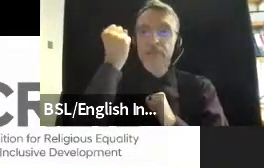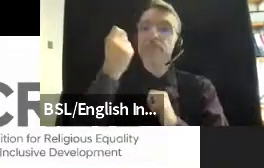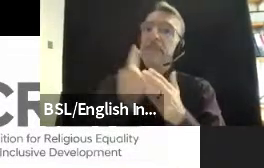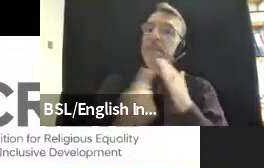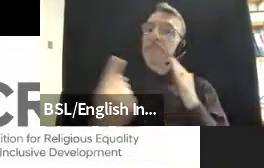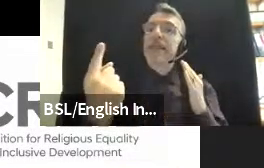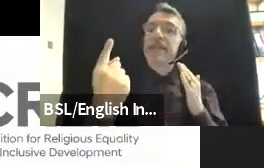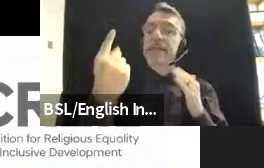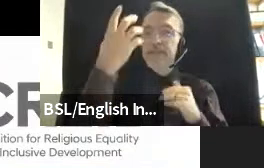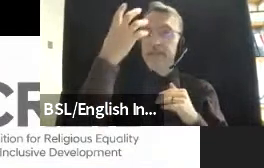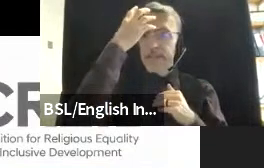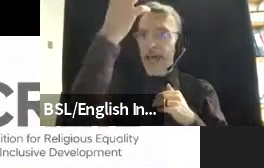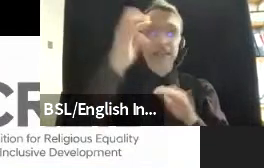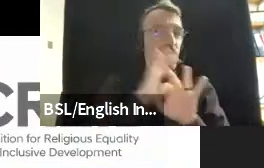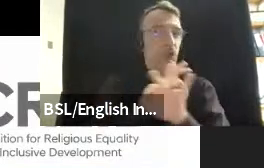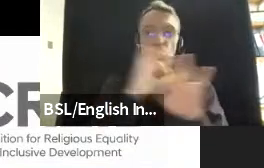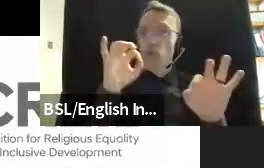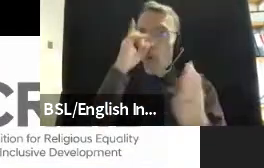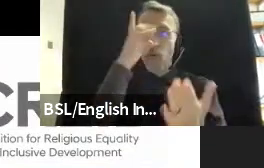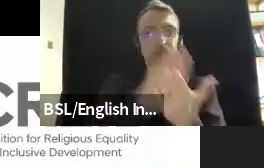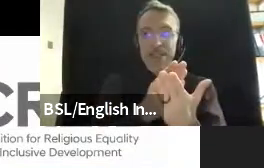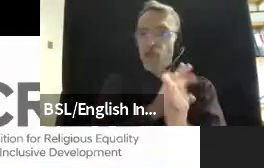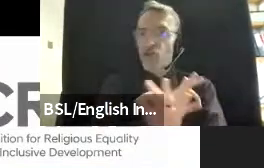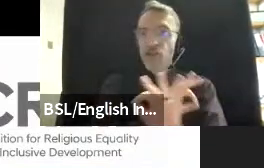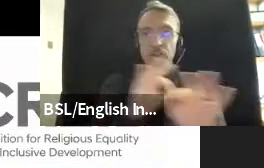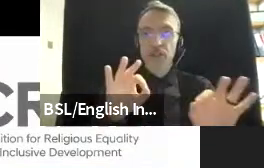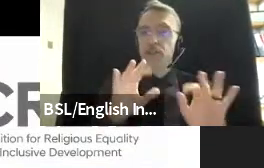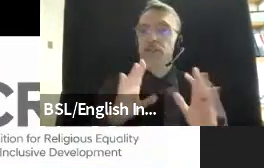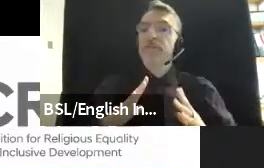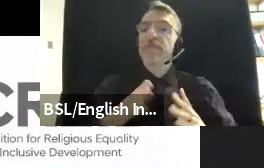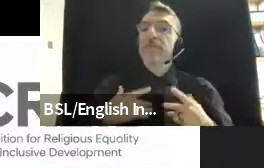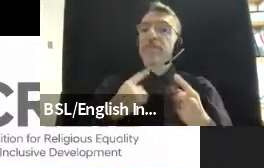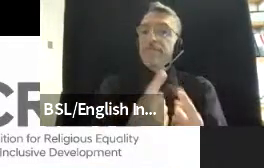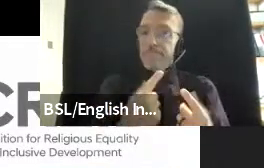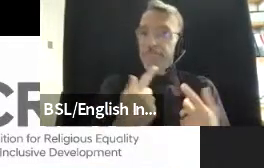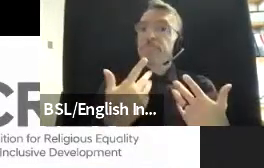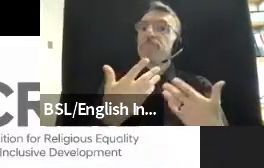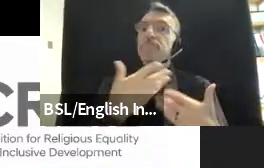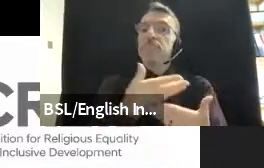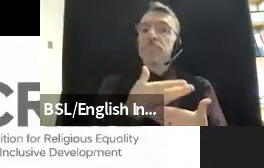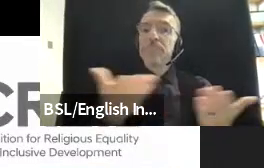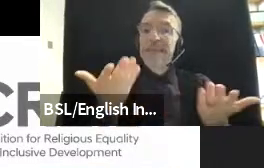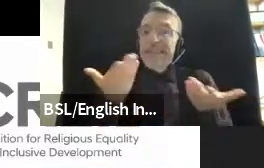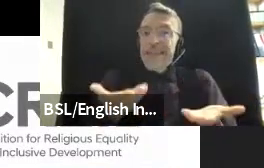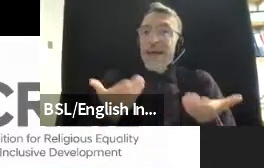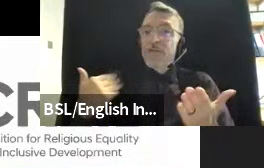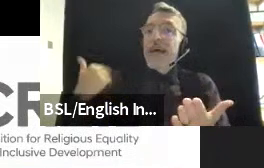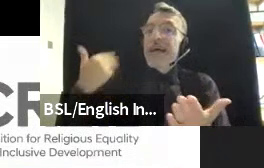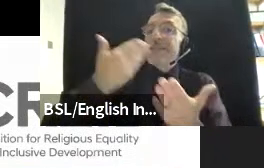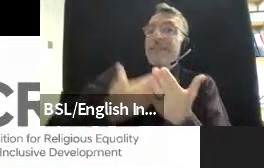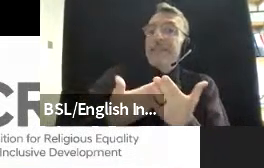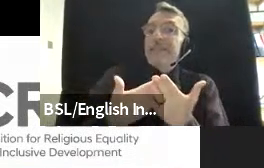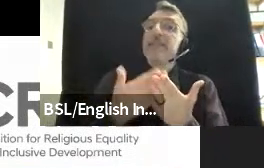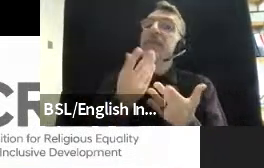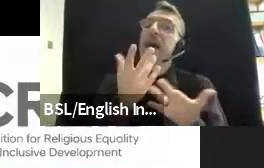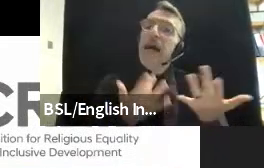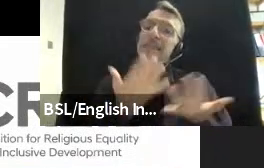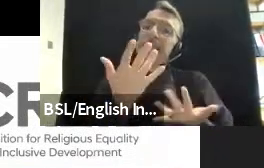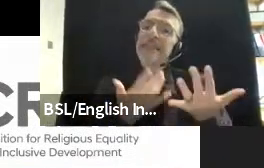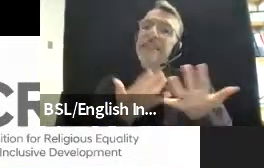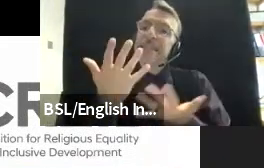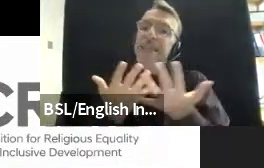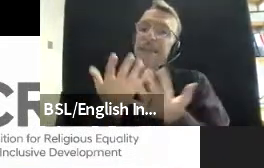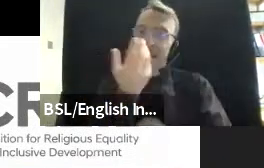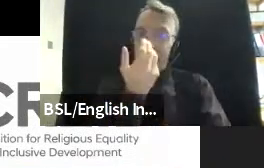of conscience. And nowadays, based on some available statistics,